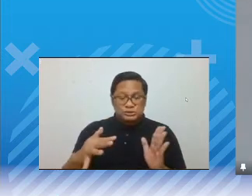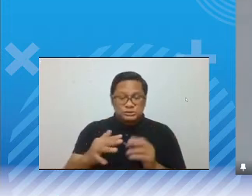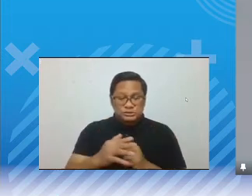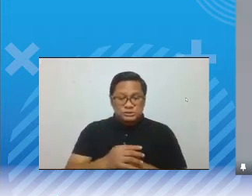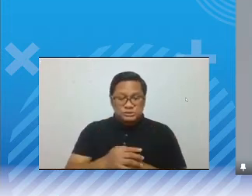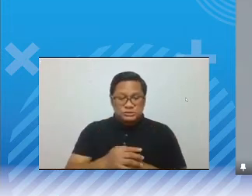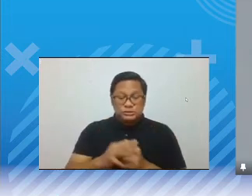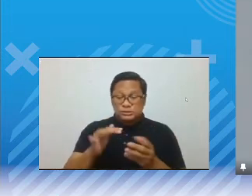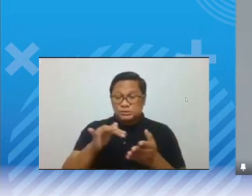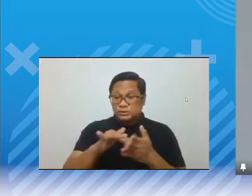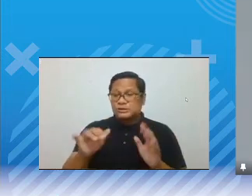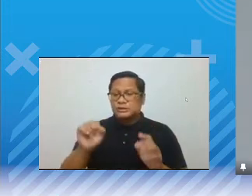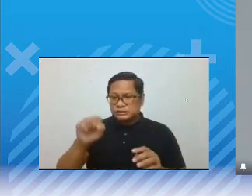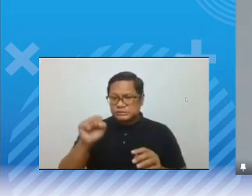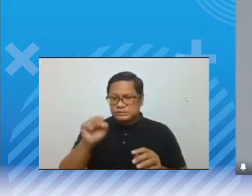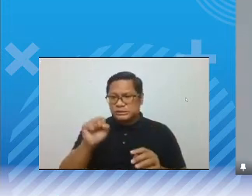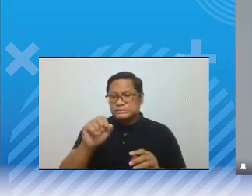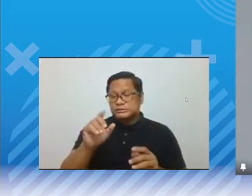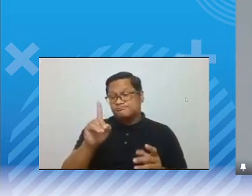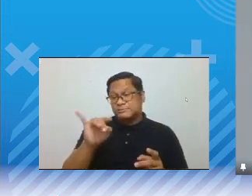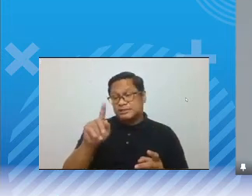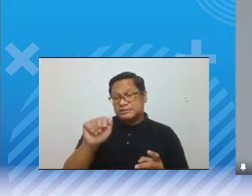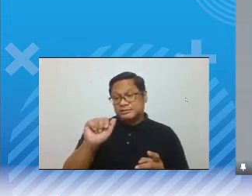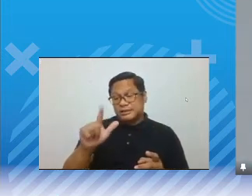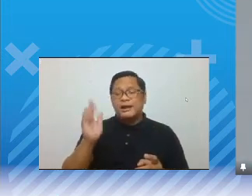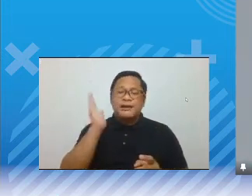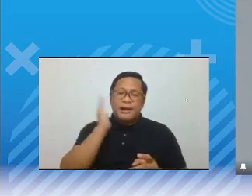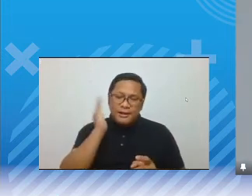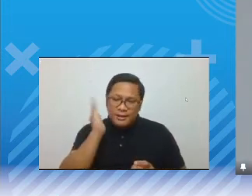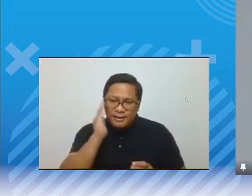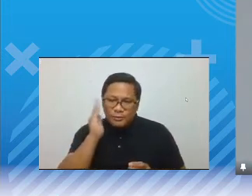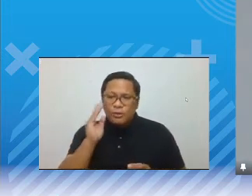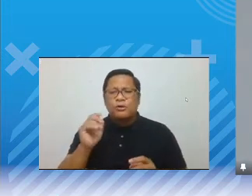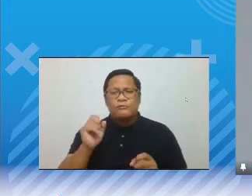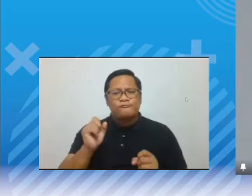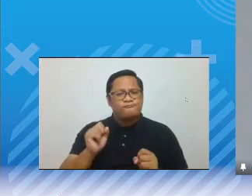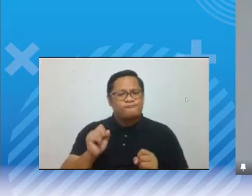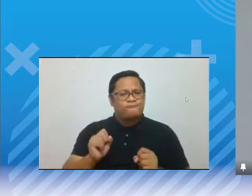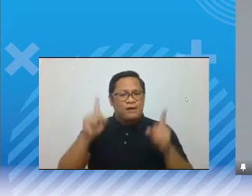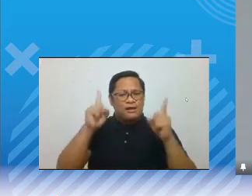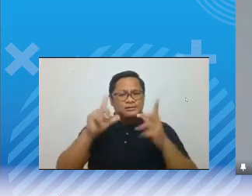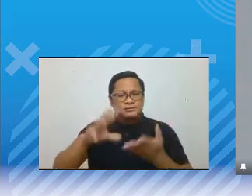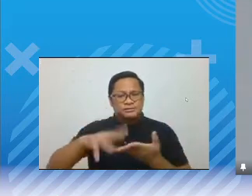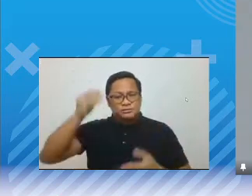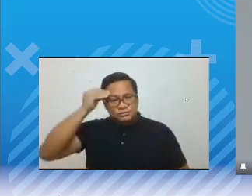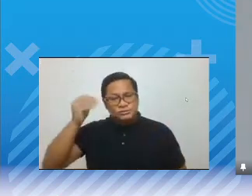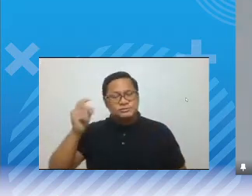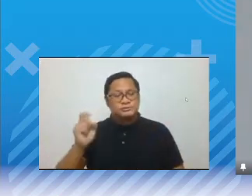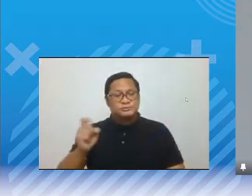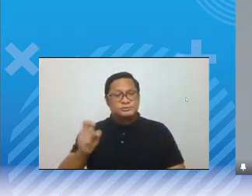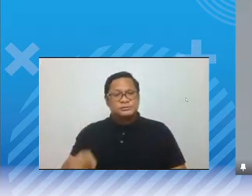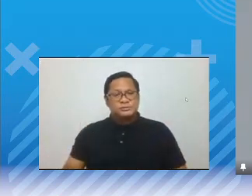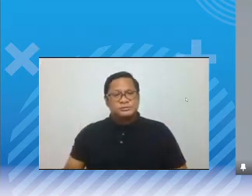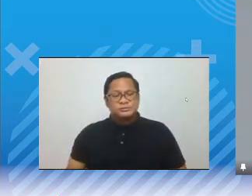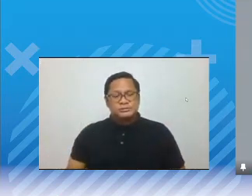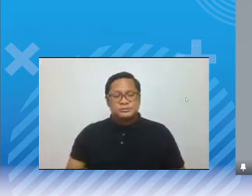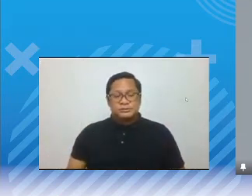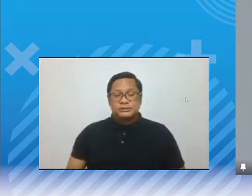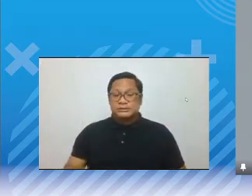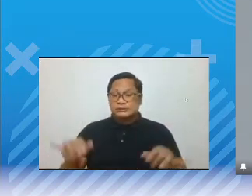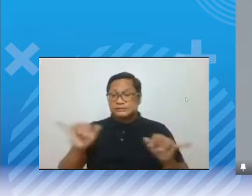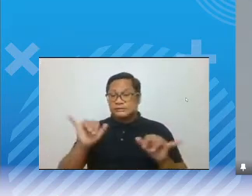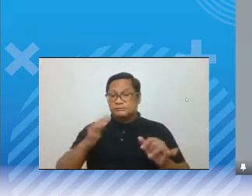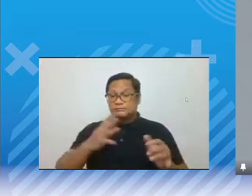students are digital native, sometimes they could learn faster. And katulad ng isang